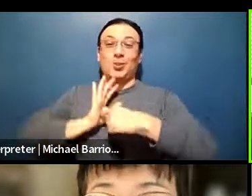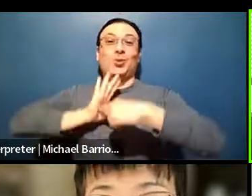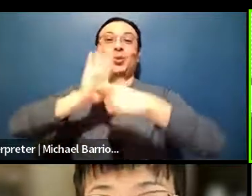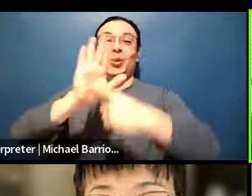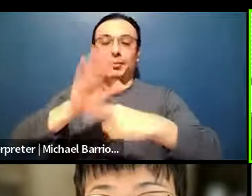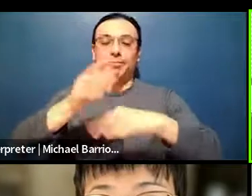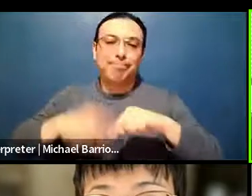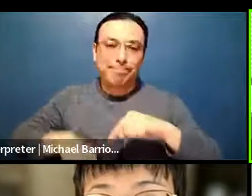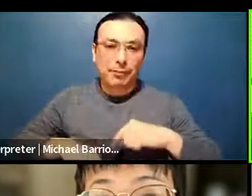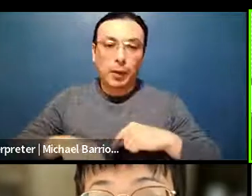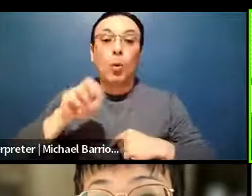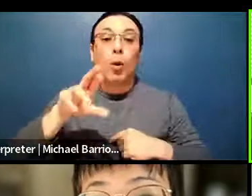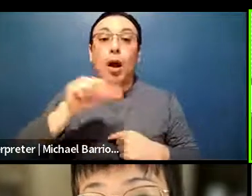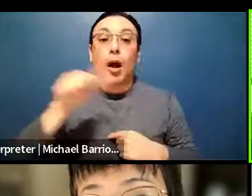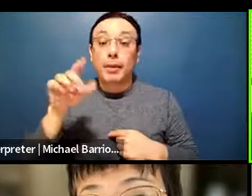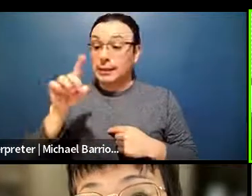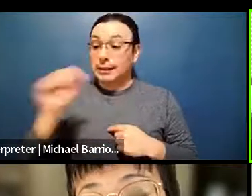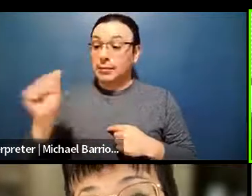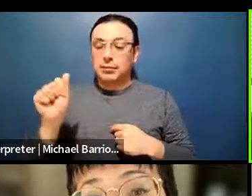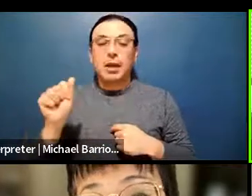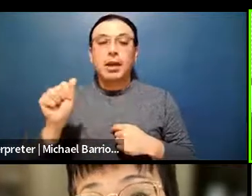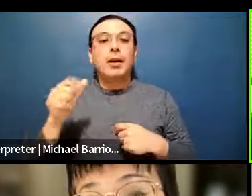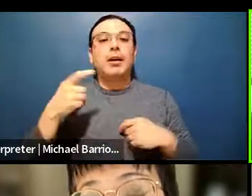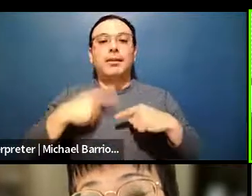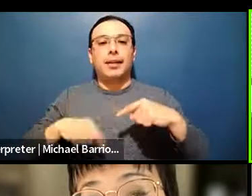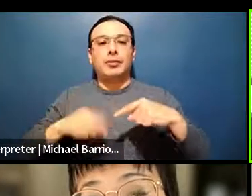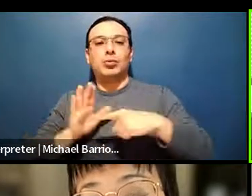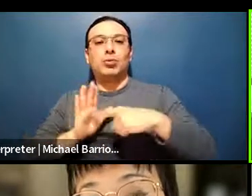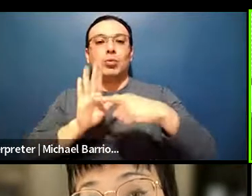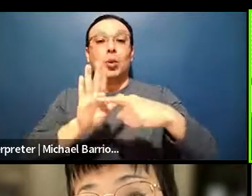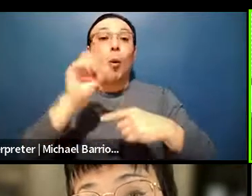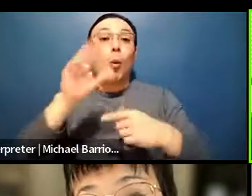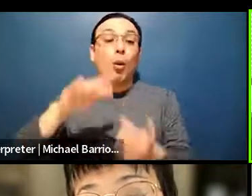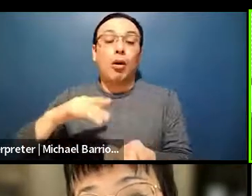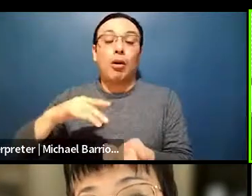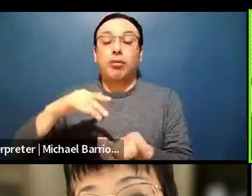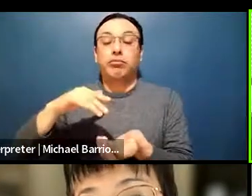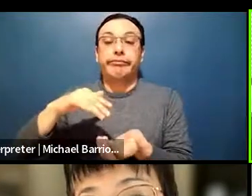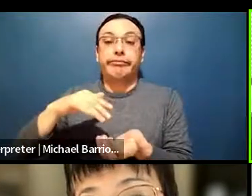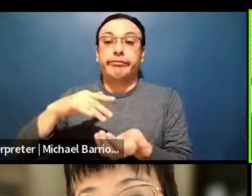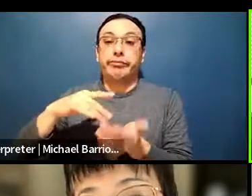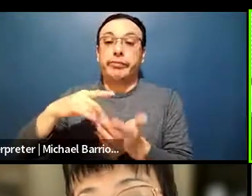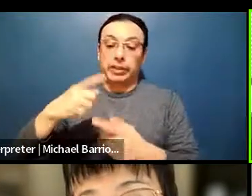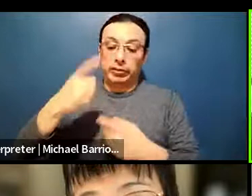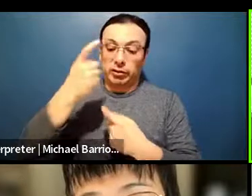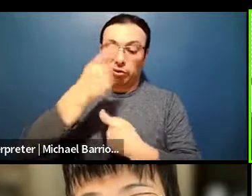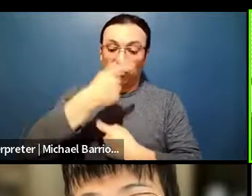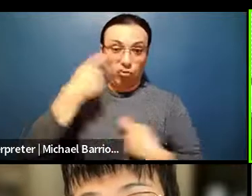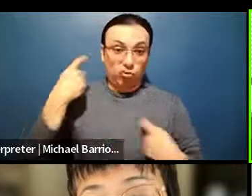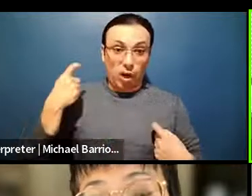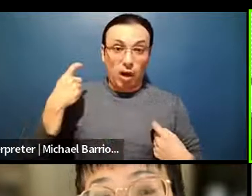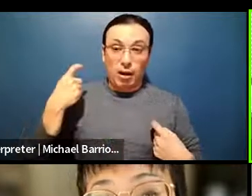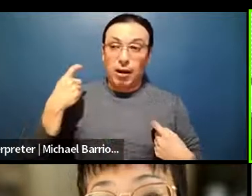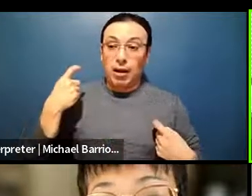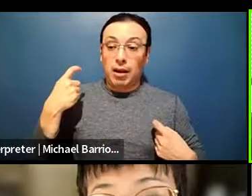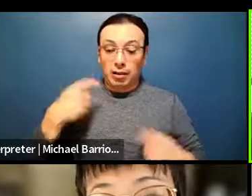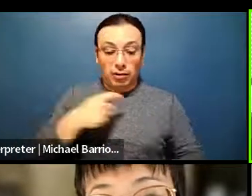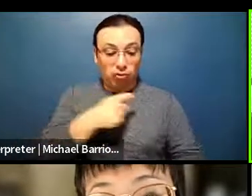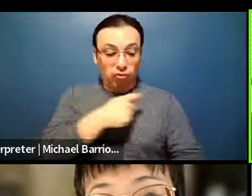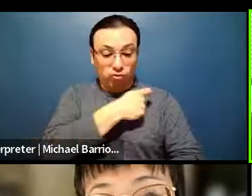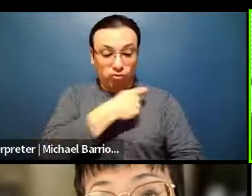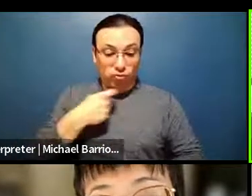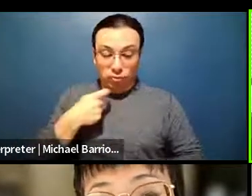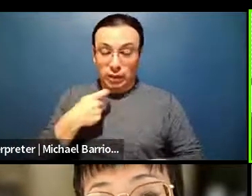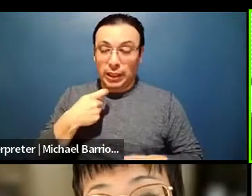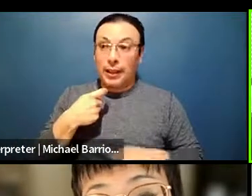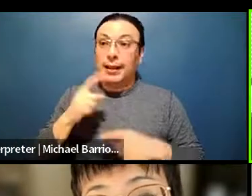pre-existing disabilities or illnesses or medical trauma that shapes what forms of care that we can